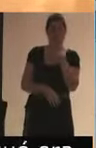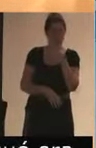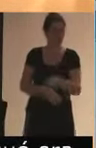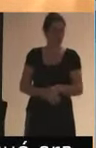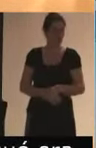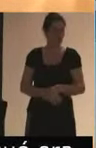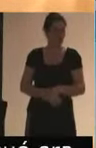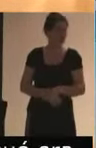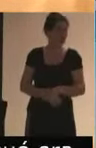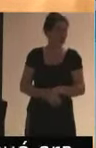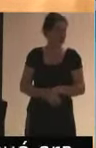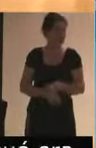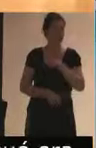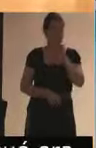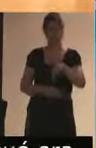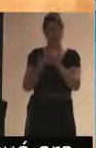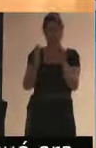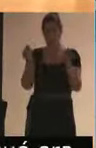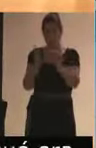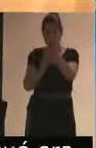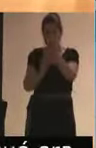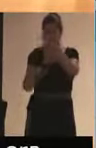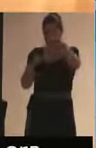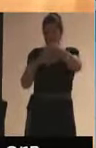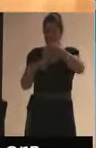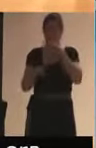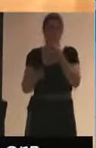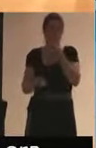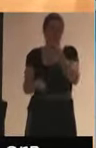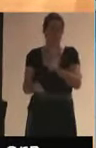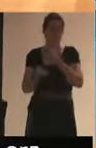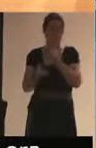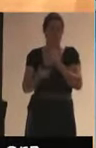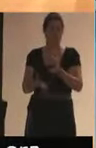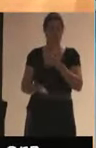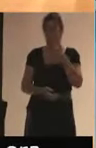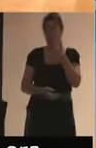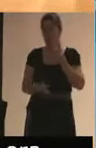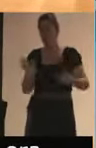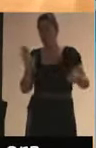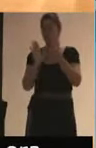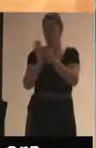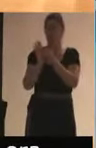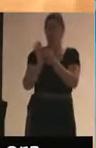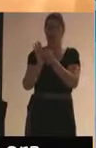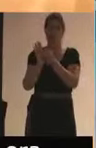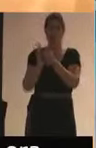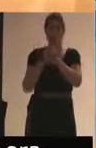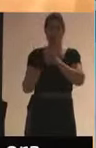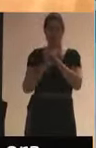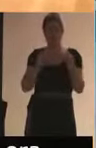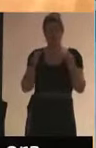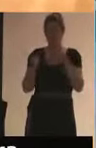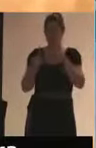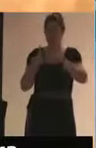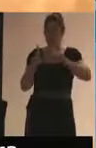of 0.5? And that's the metrics. And the metrics involves lots of information. You